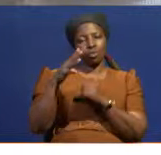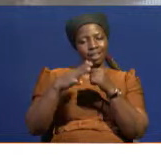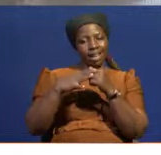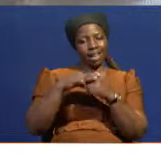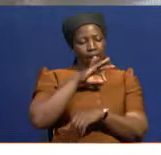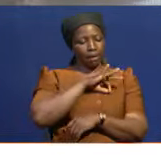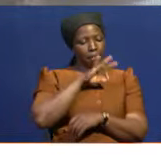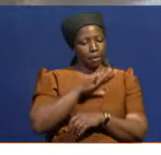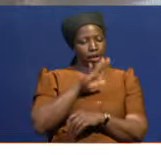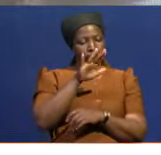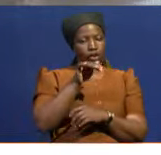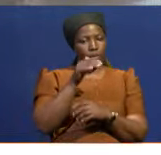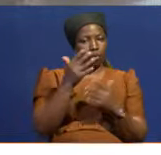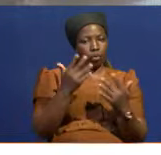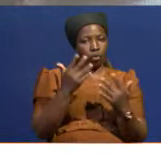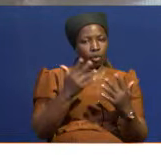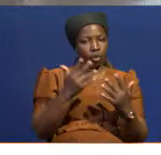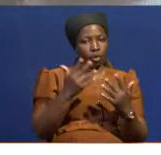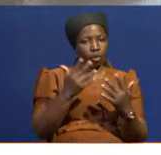was